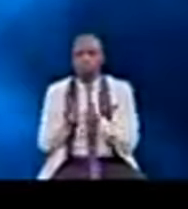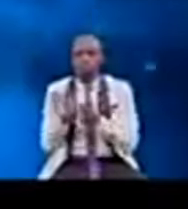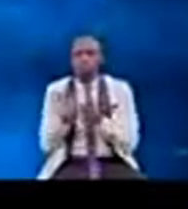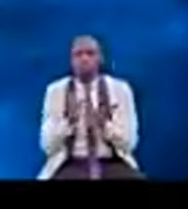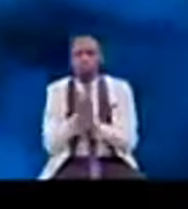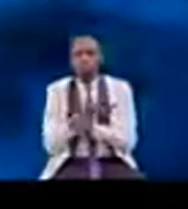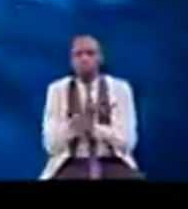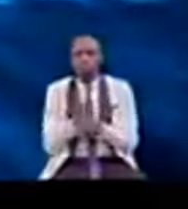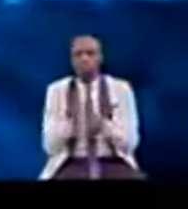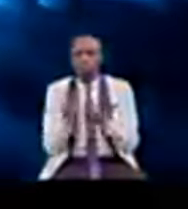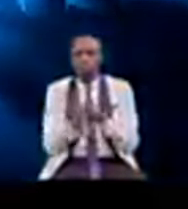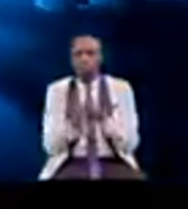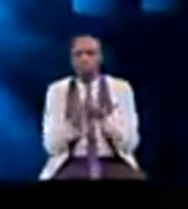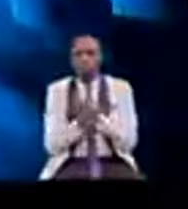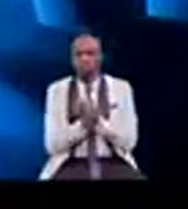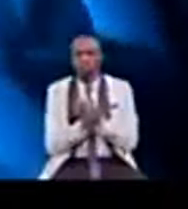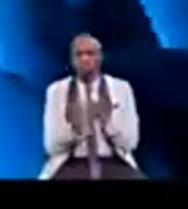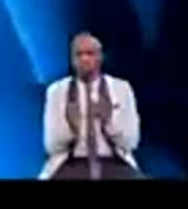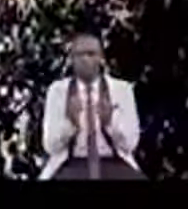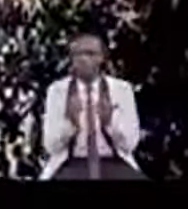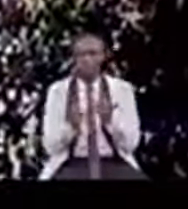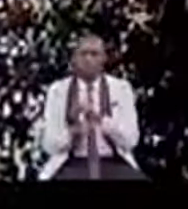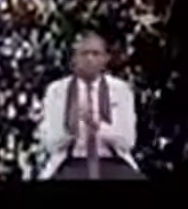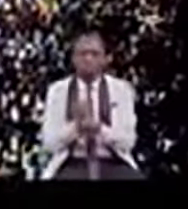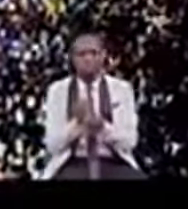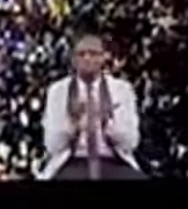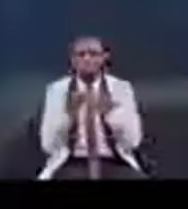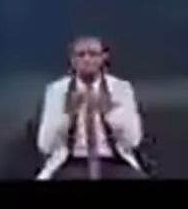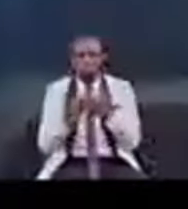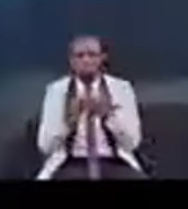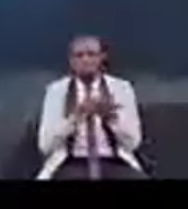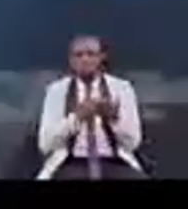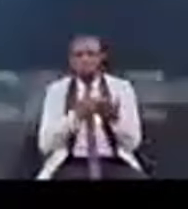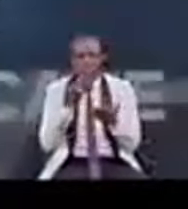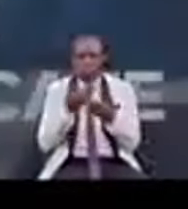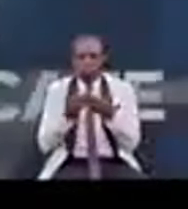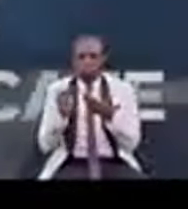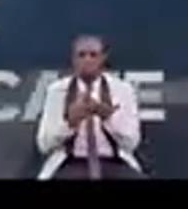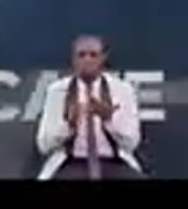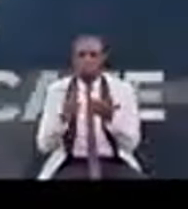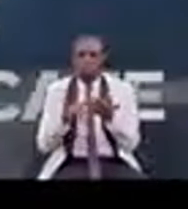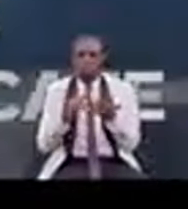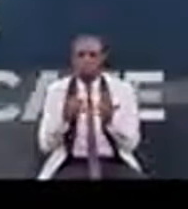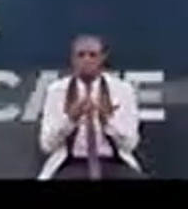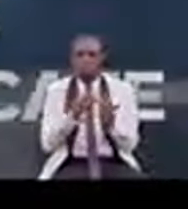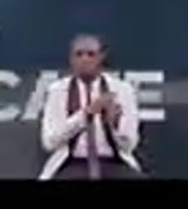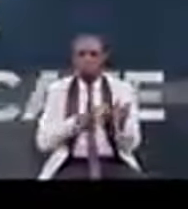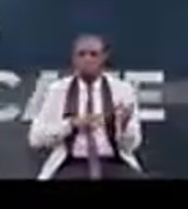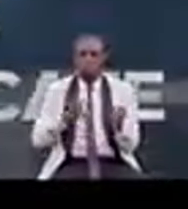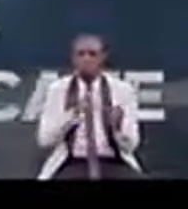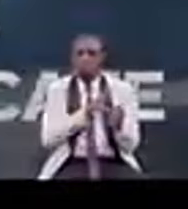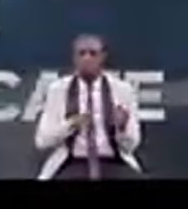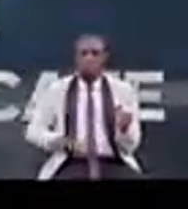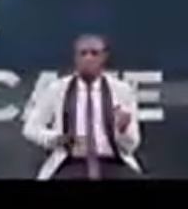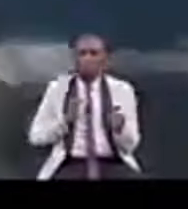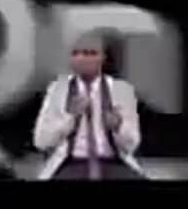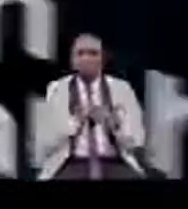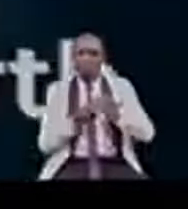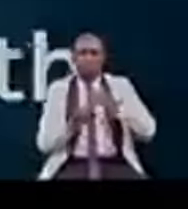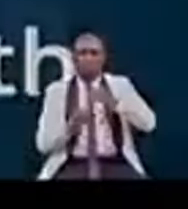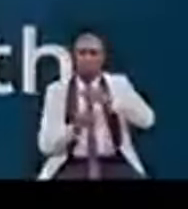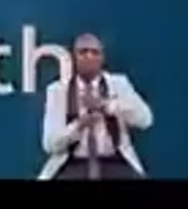that people are engaged in, marrying and giving a marriage. The concentration,